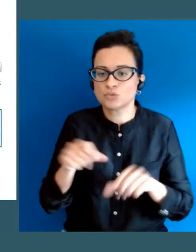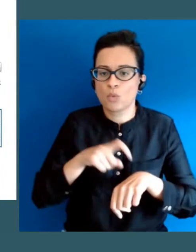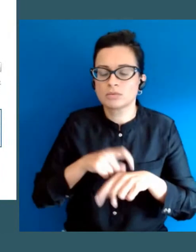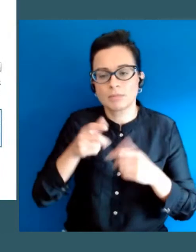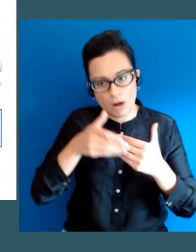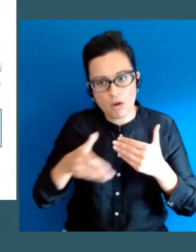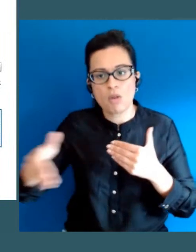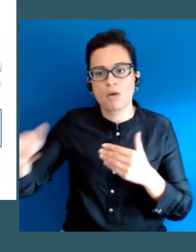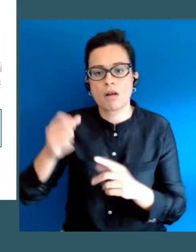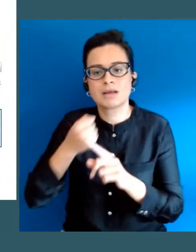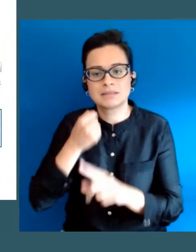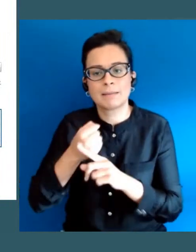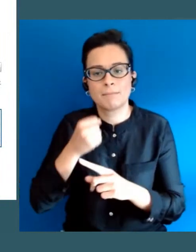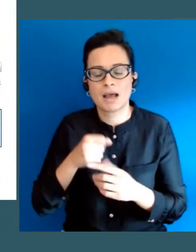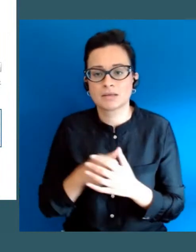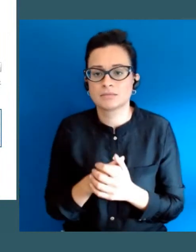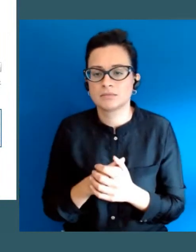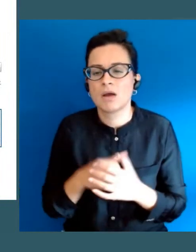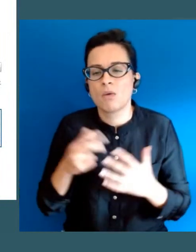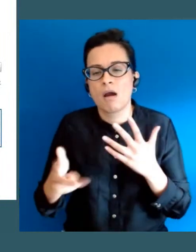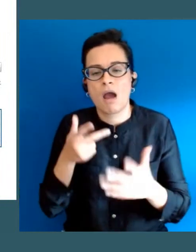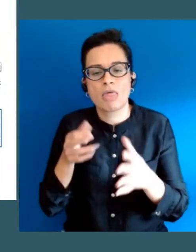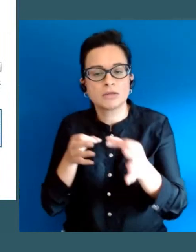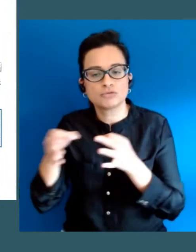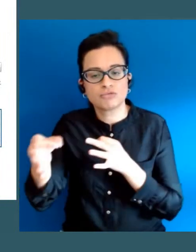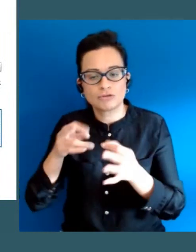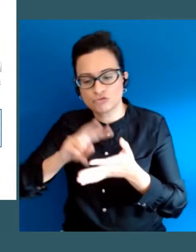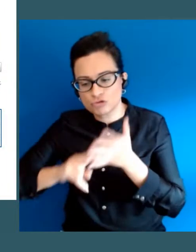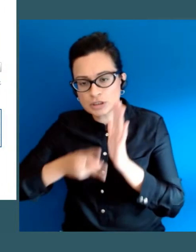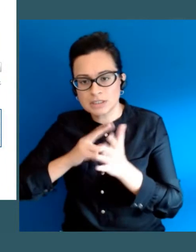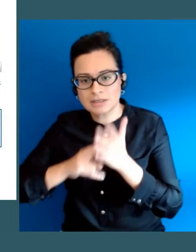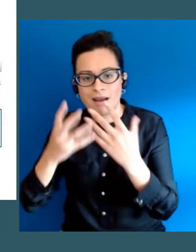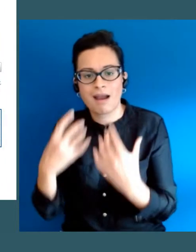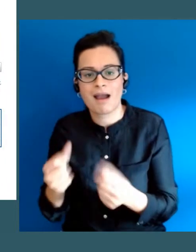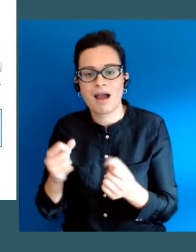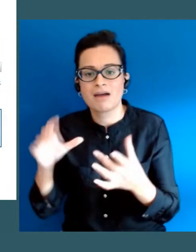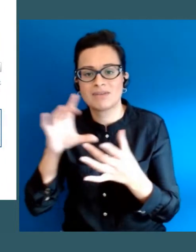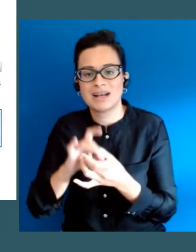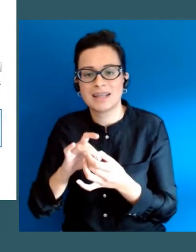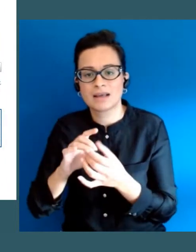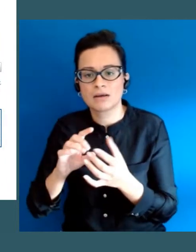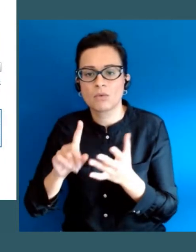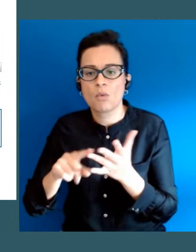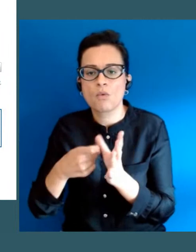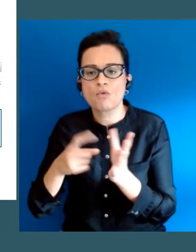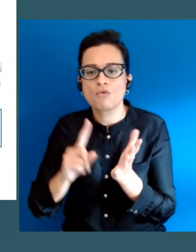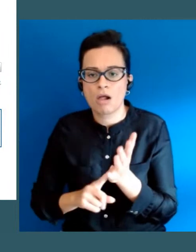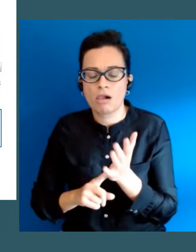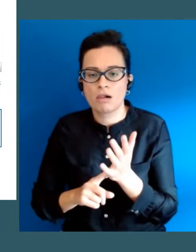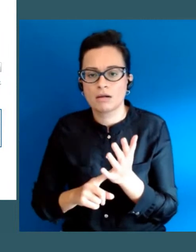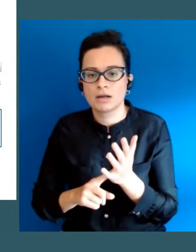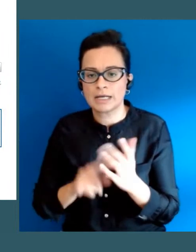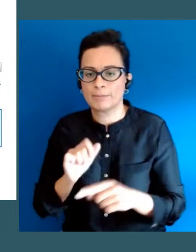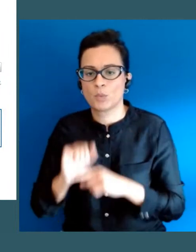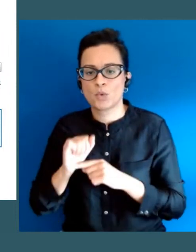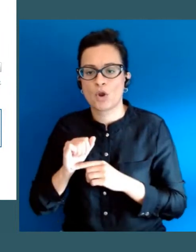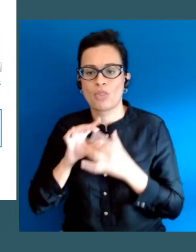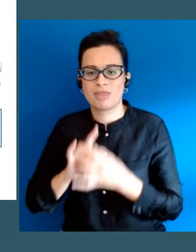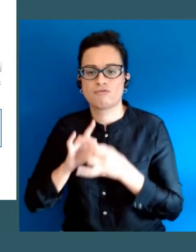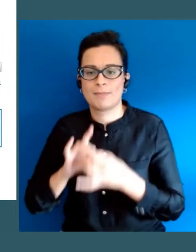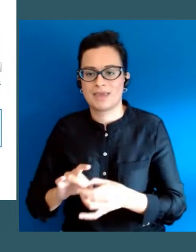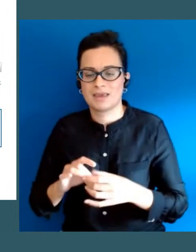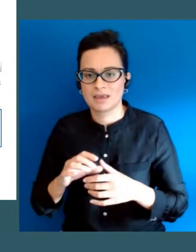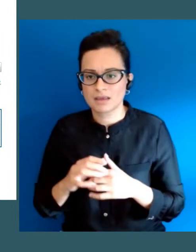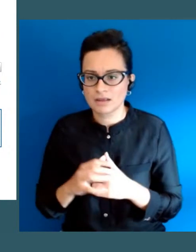There are other strategies apart from oral immunotherapy that are now being very